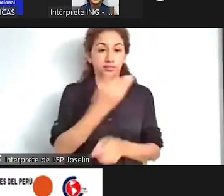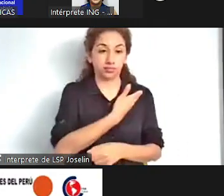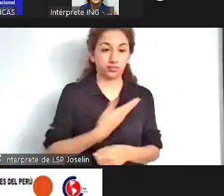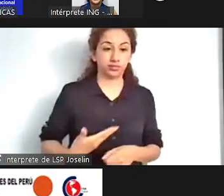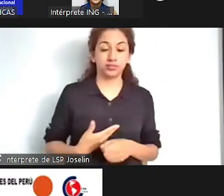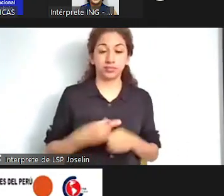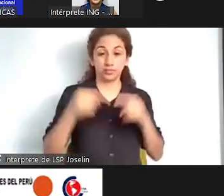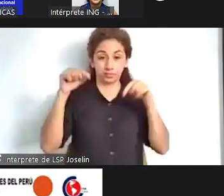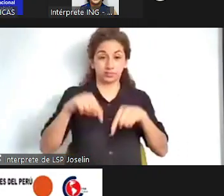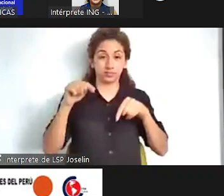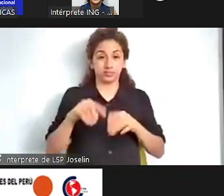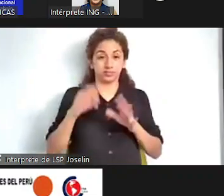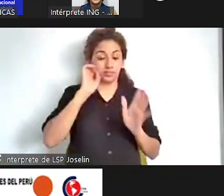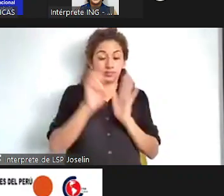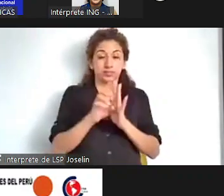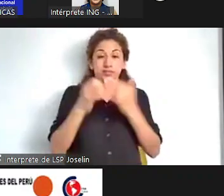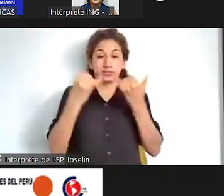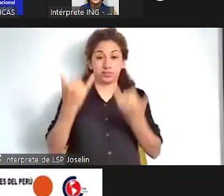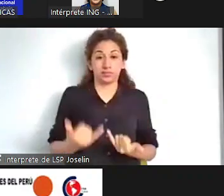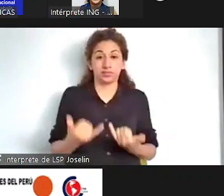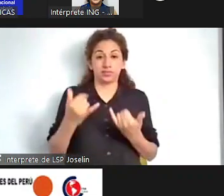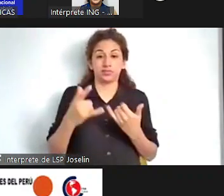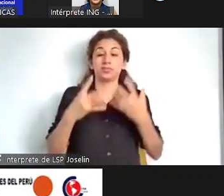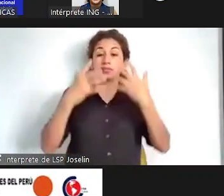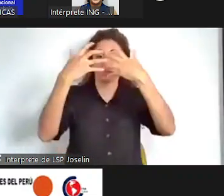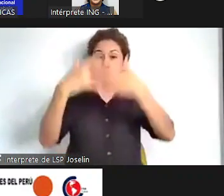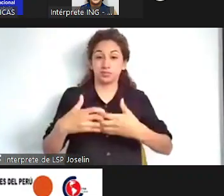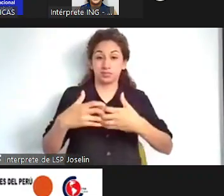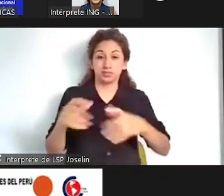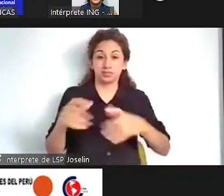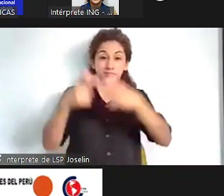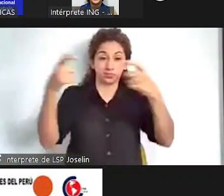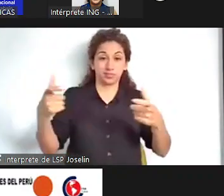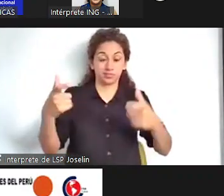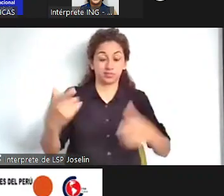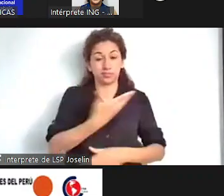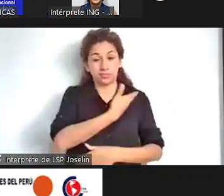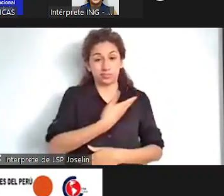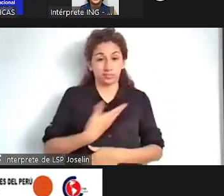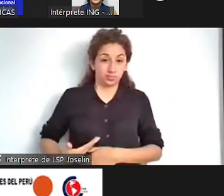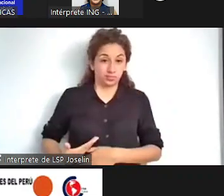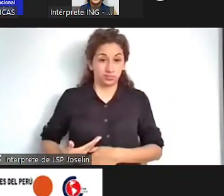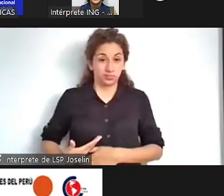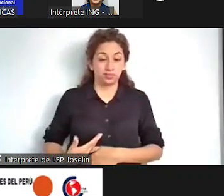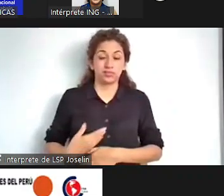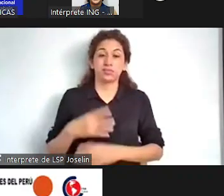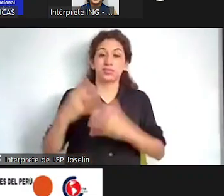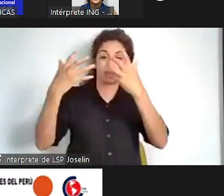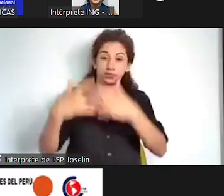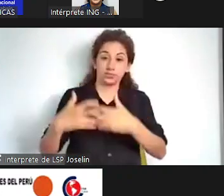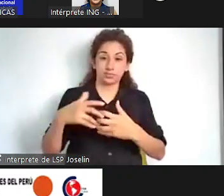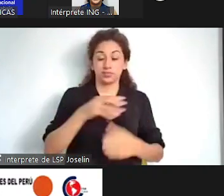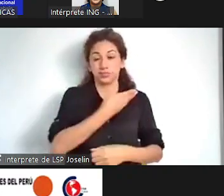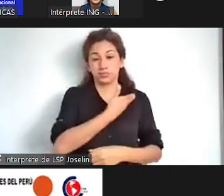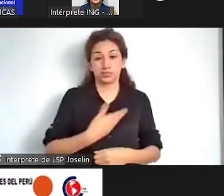private right now the companies from the companies of the states the